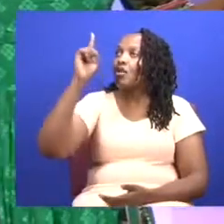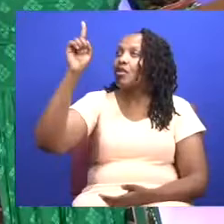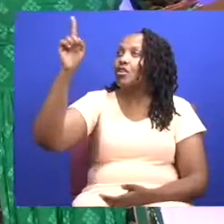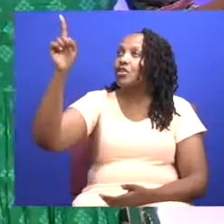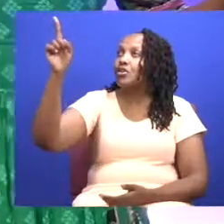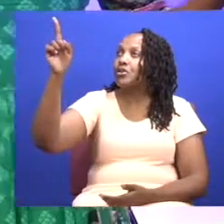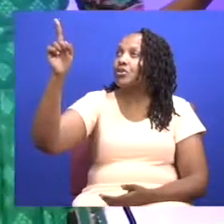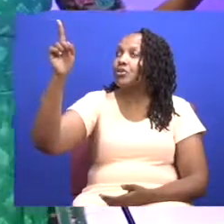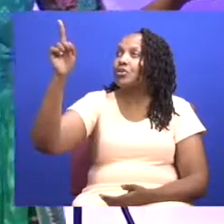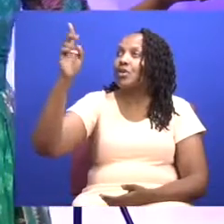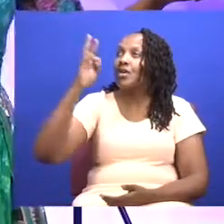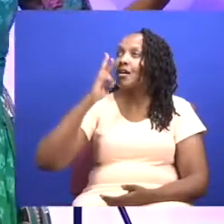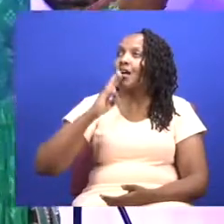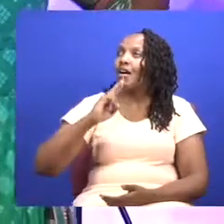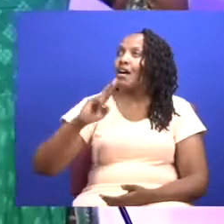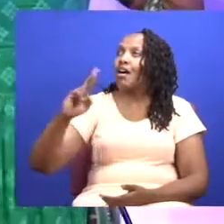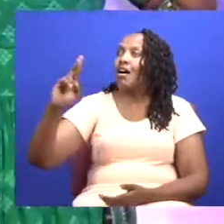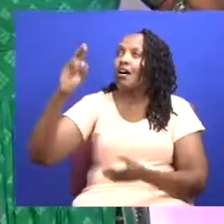Yes,